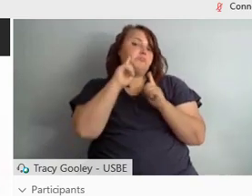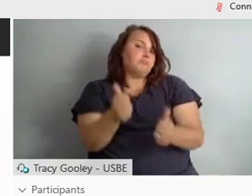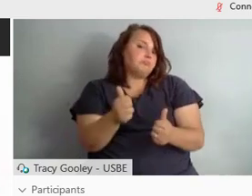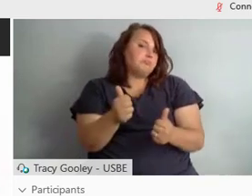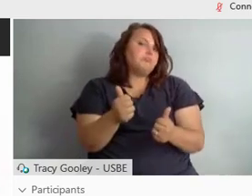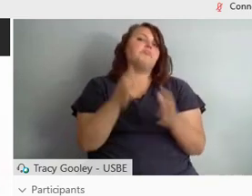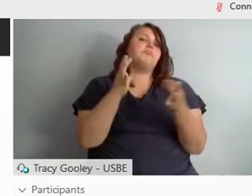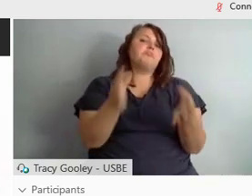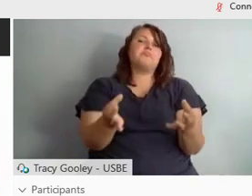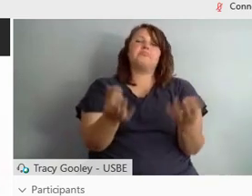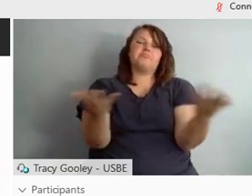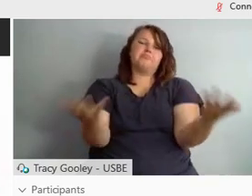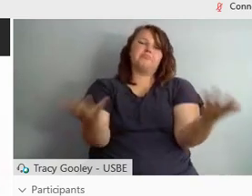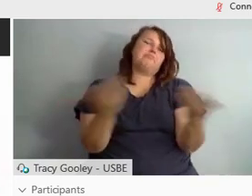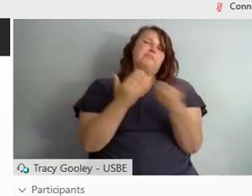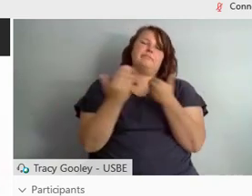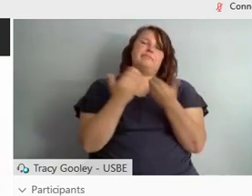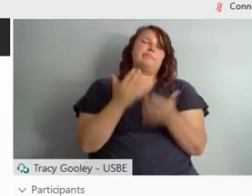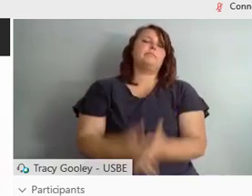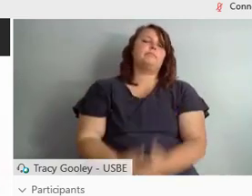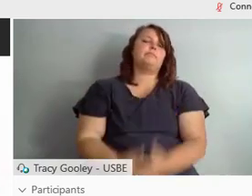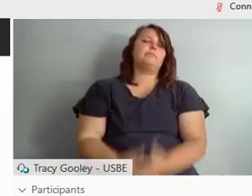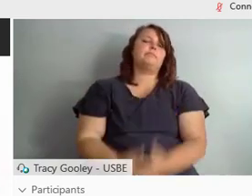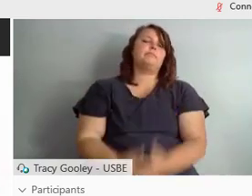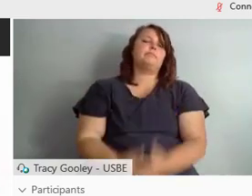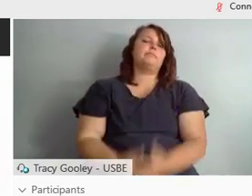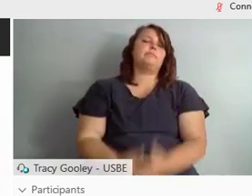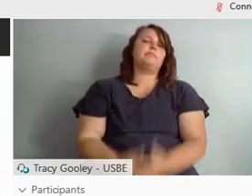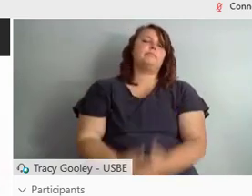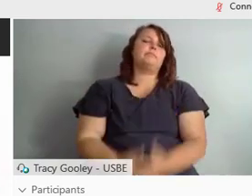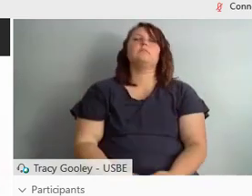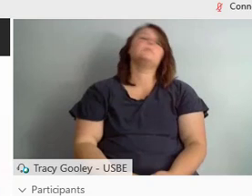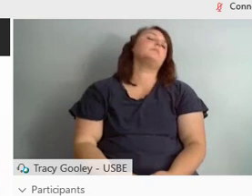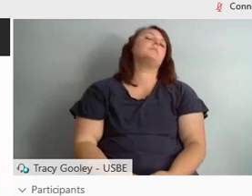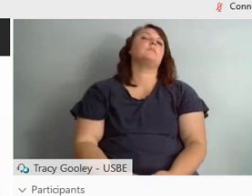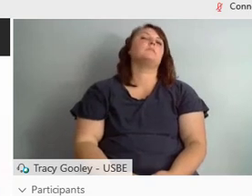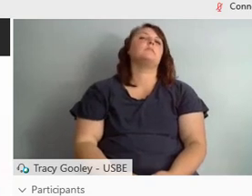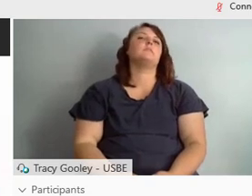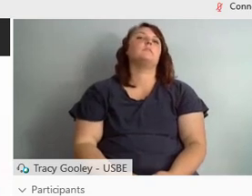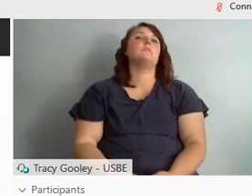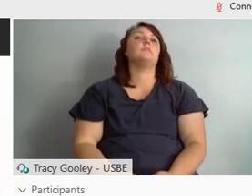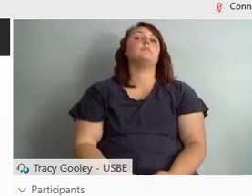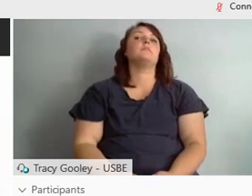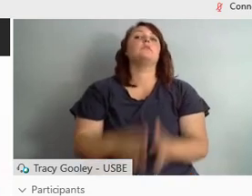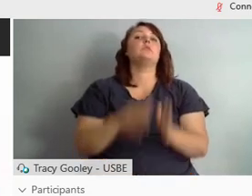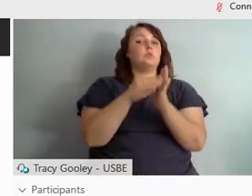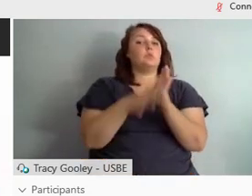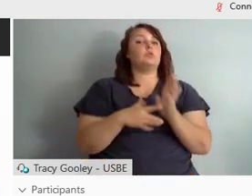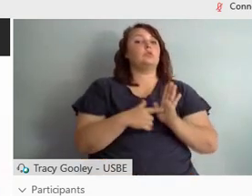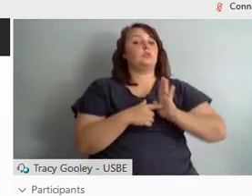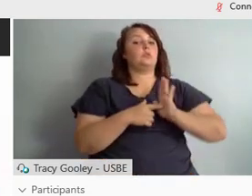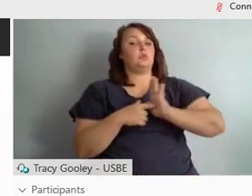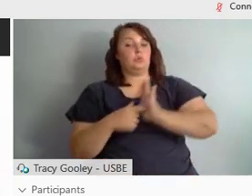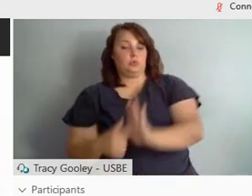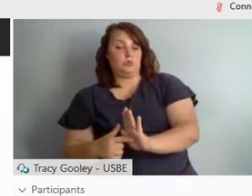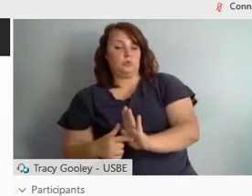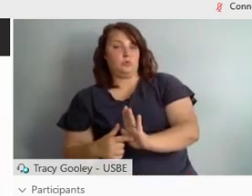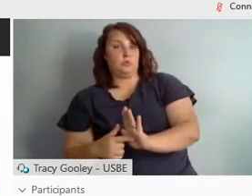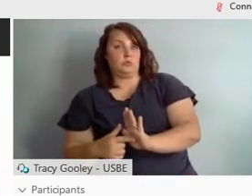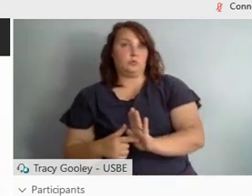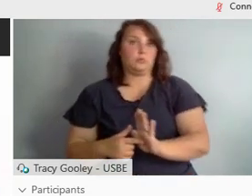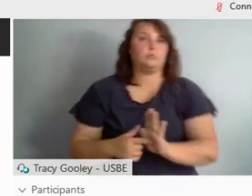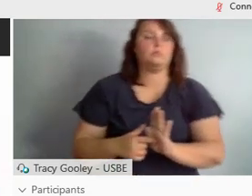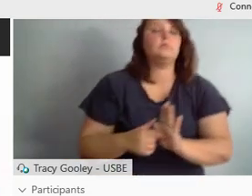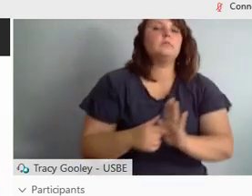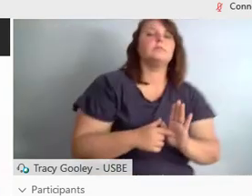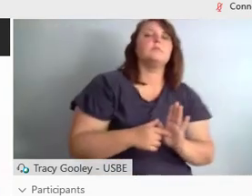whichever one you decide to do. Either way is fine. You would display the materials in front of the student, so either